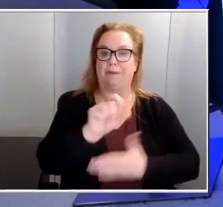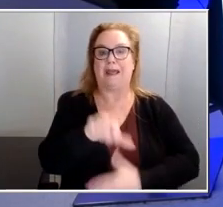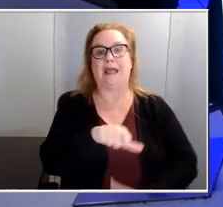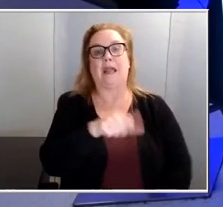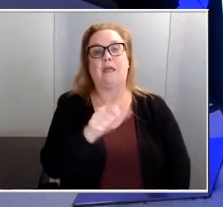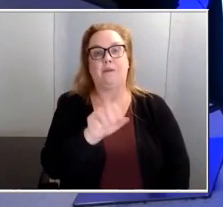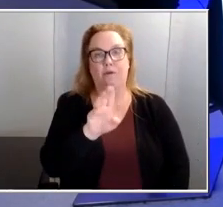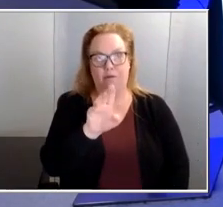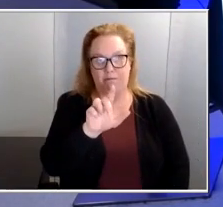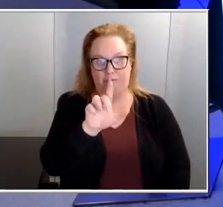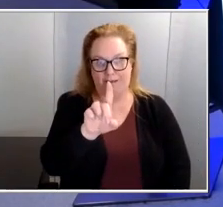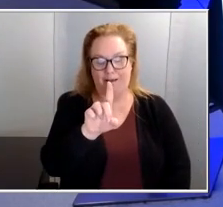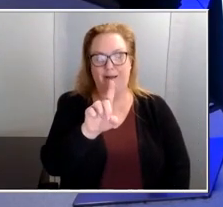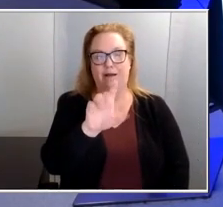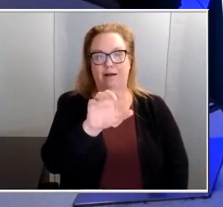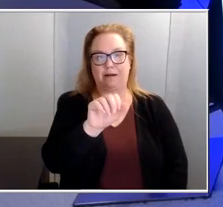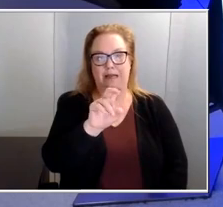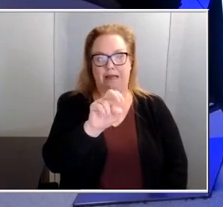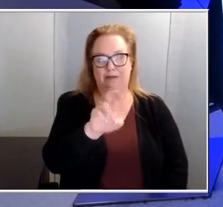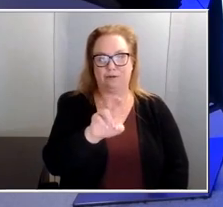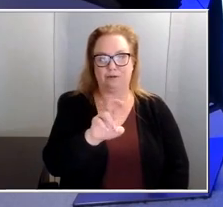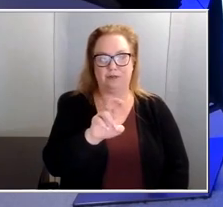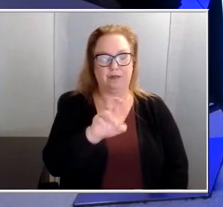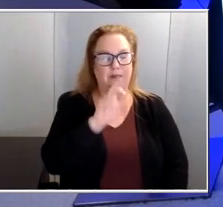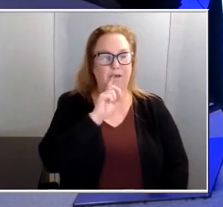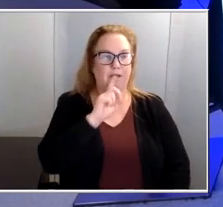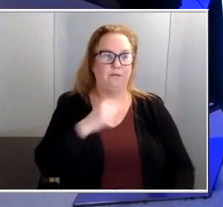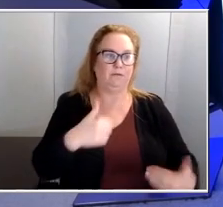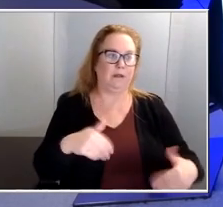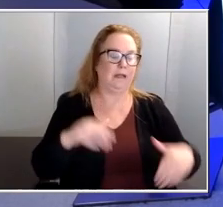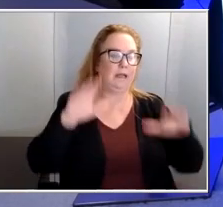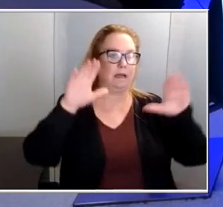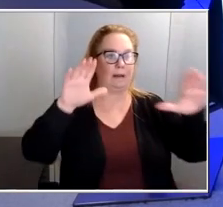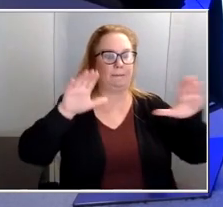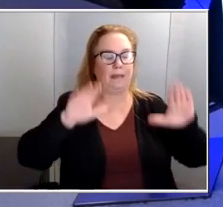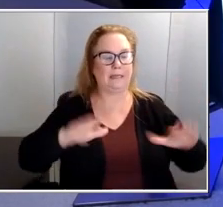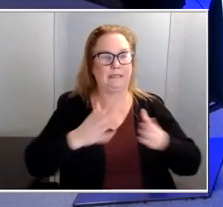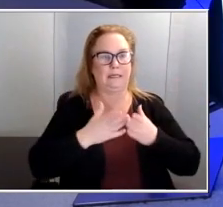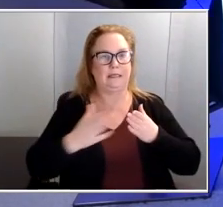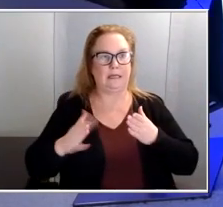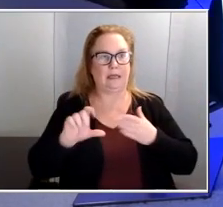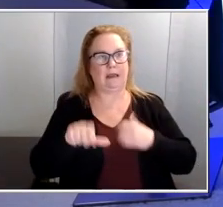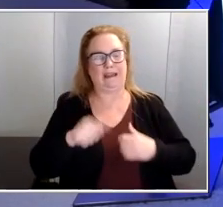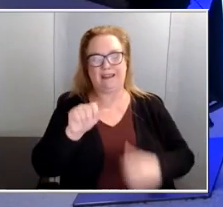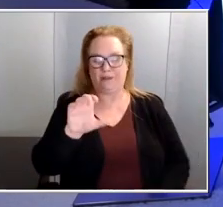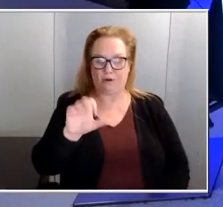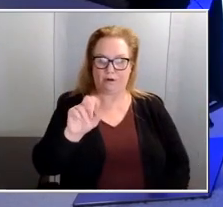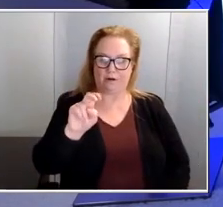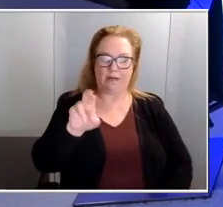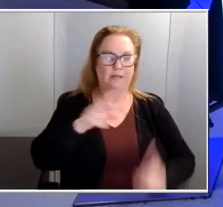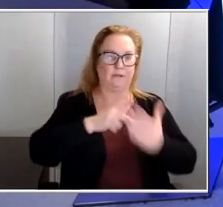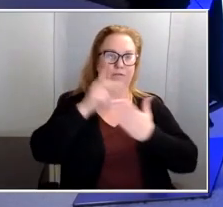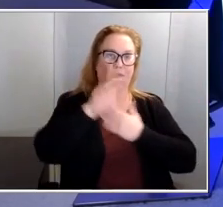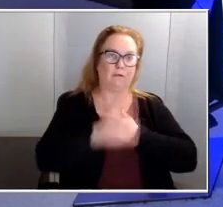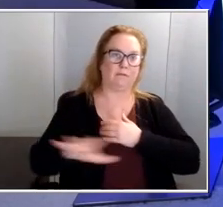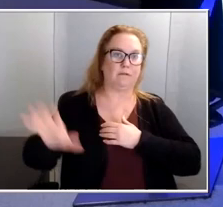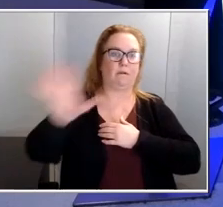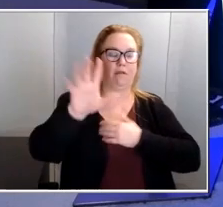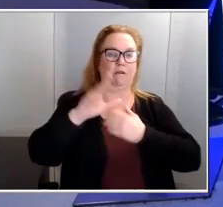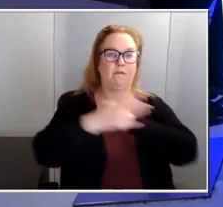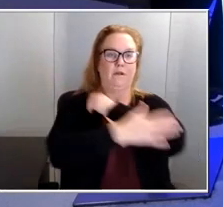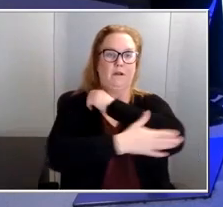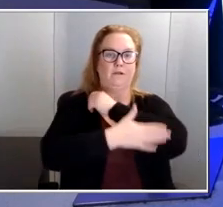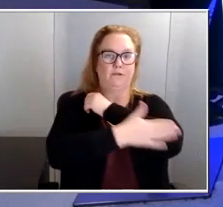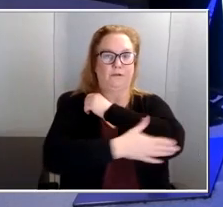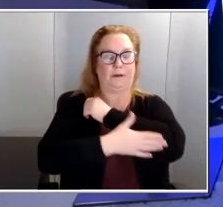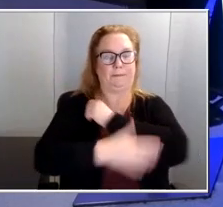cancers here at KU. It's a really big deal, and another major cancer programs across the country. Okay, Dr. Abdallah, do